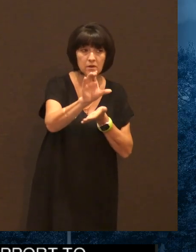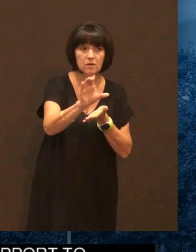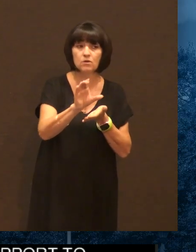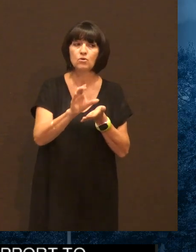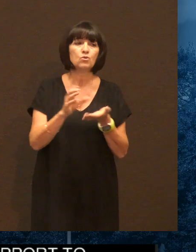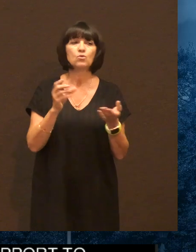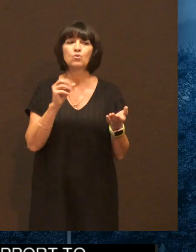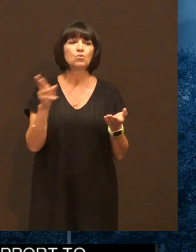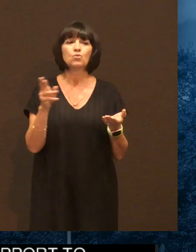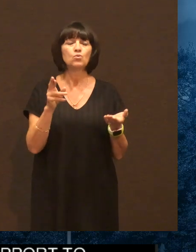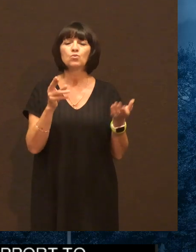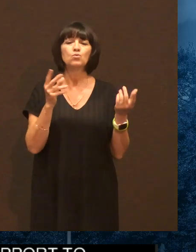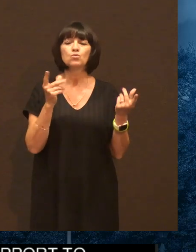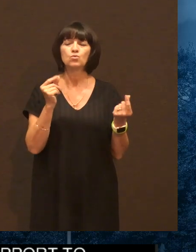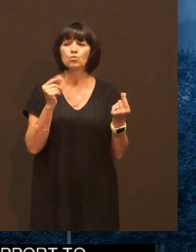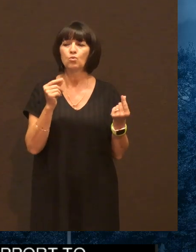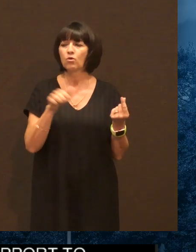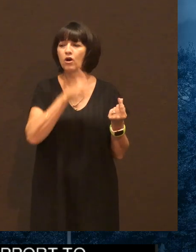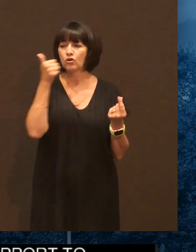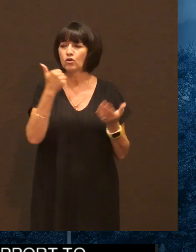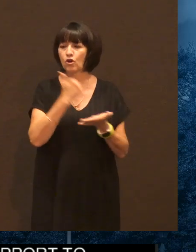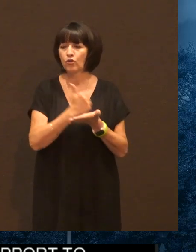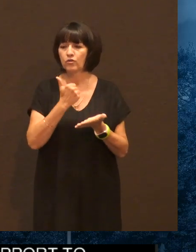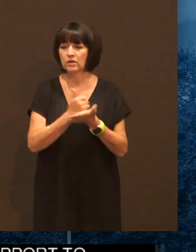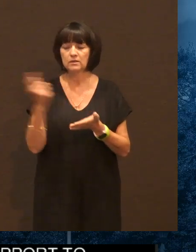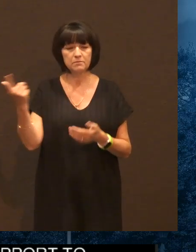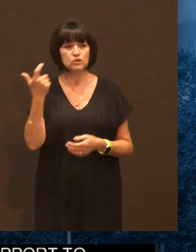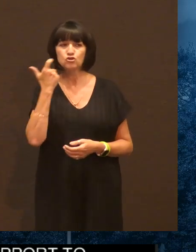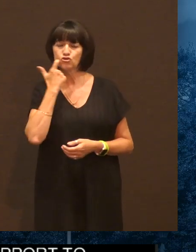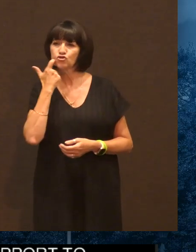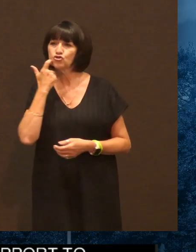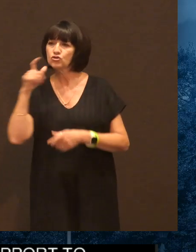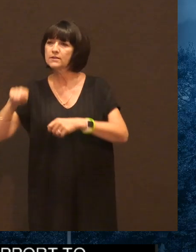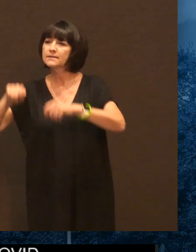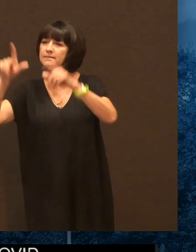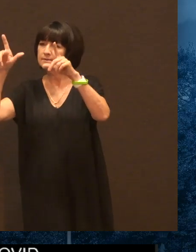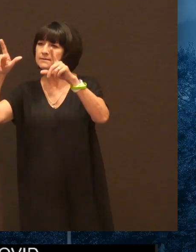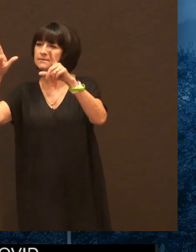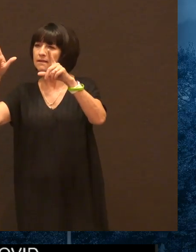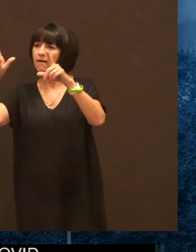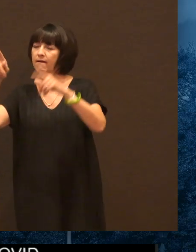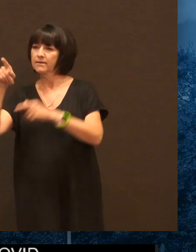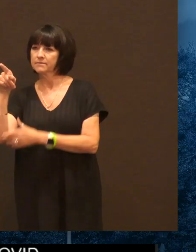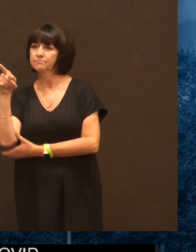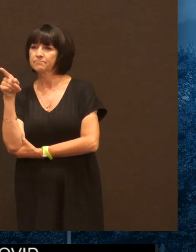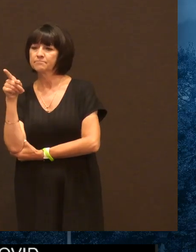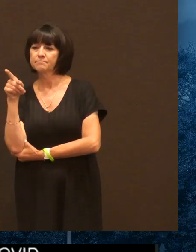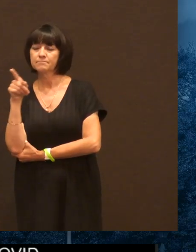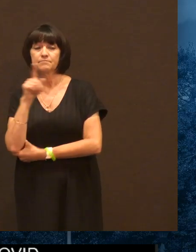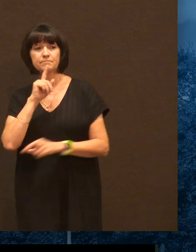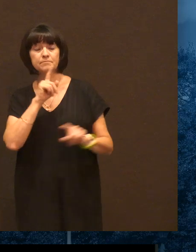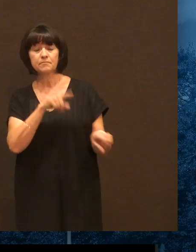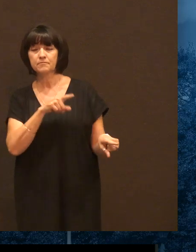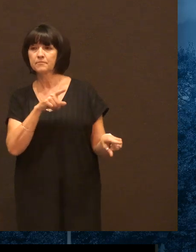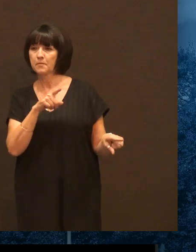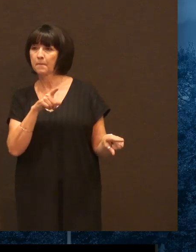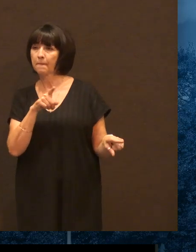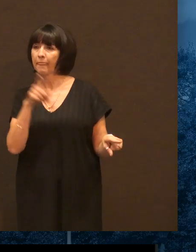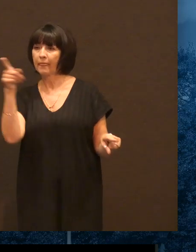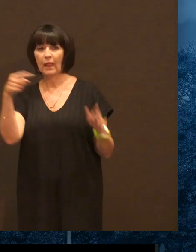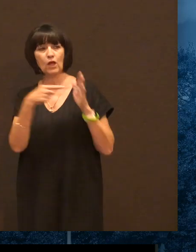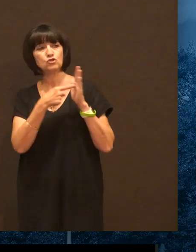they may incur? Well, we did have a slide, and see if we can get it up on the board again, that